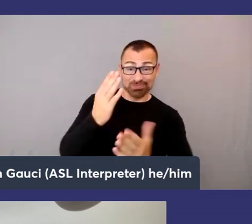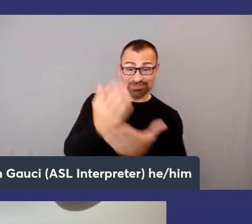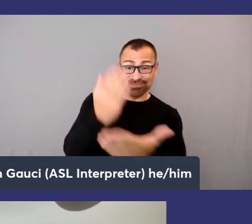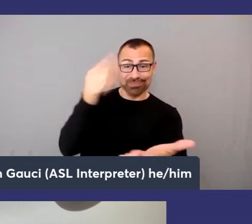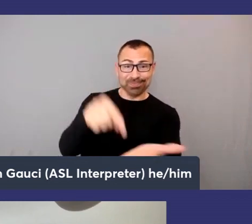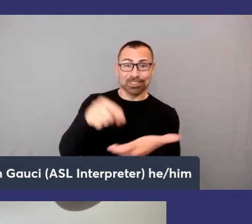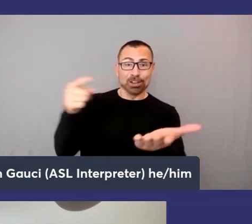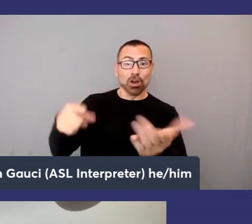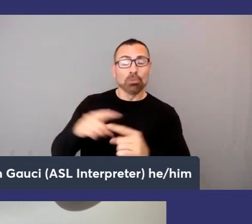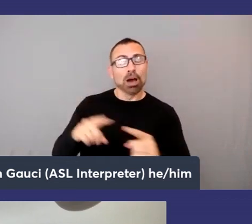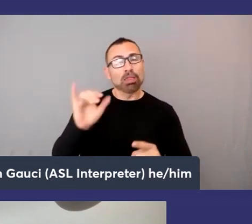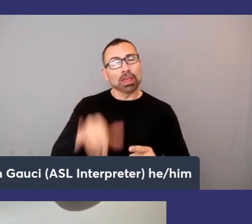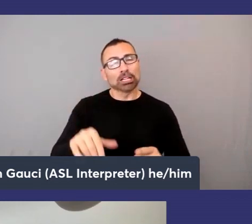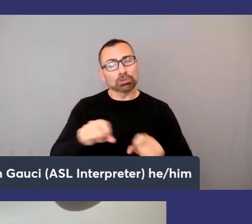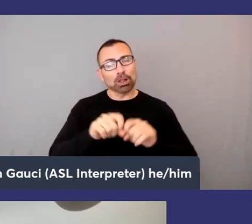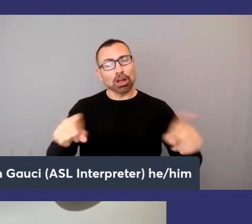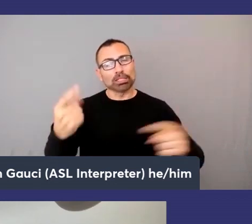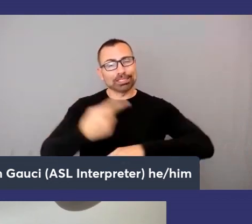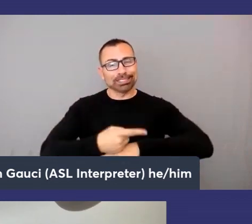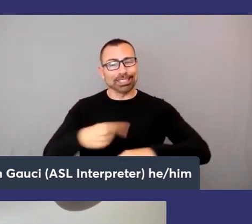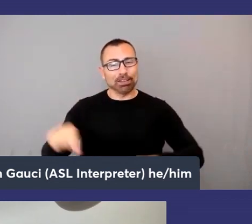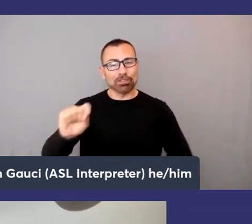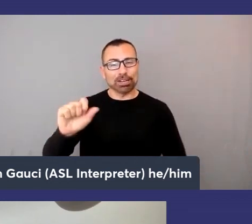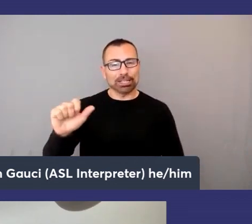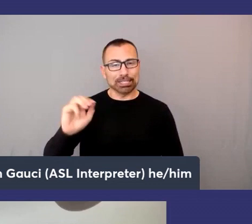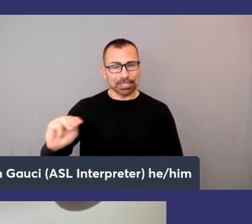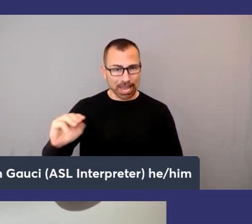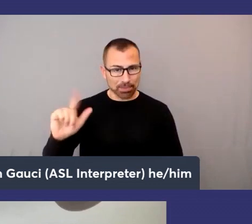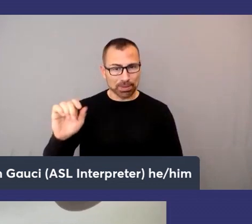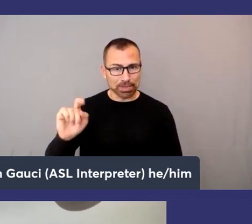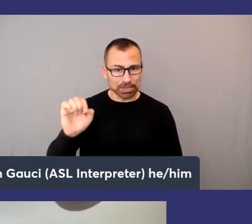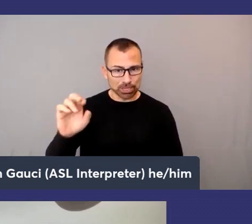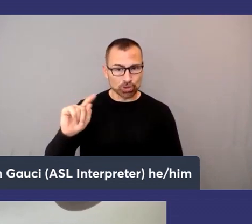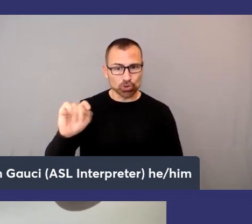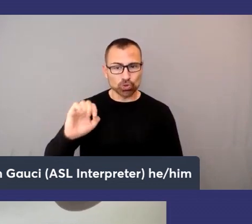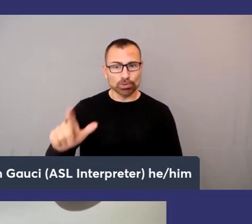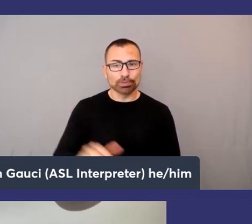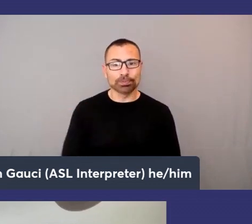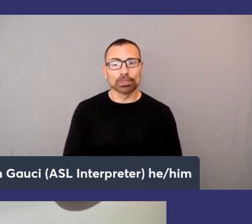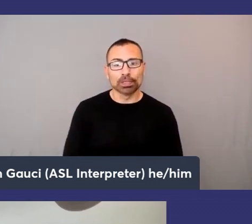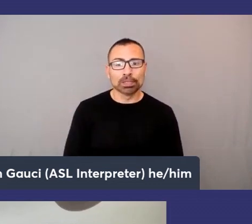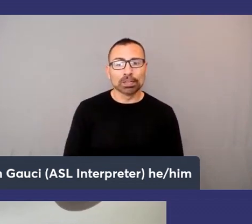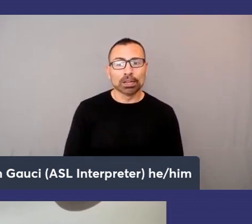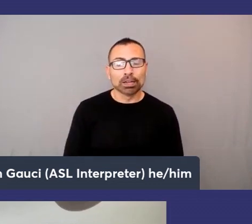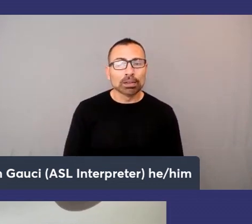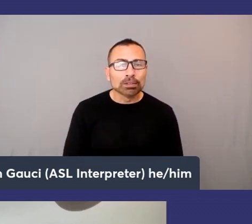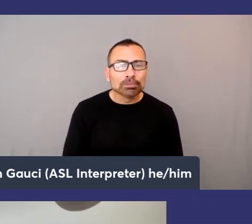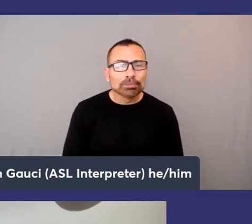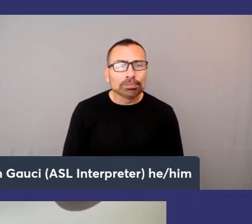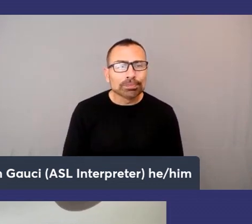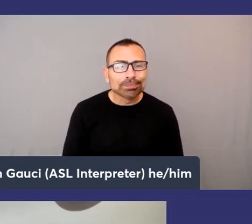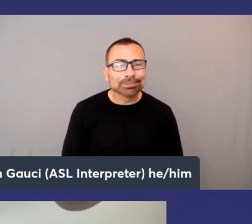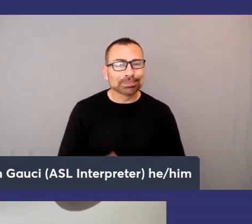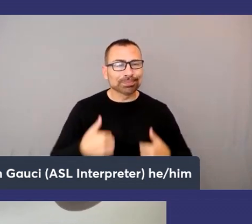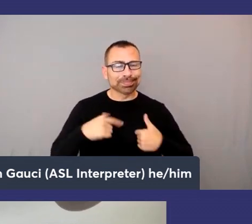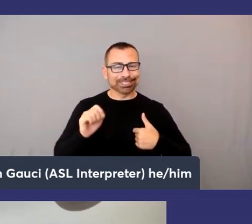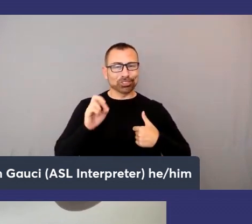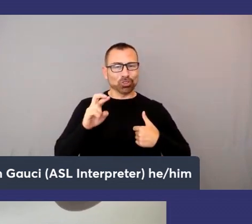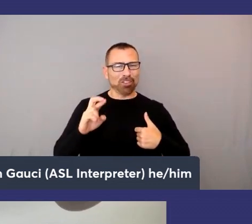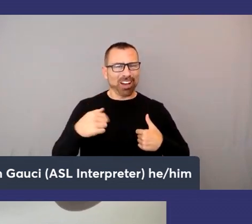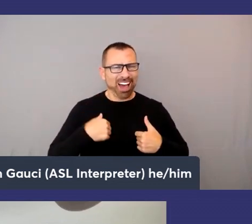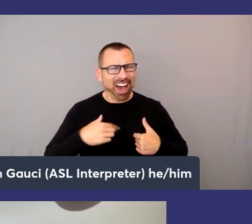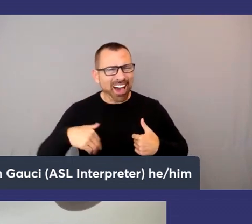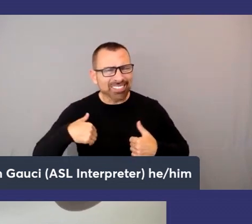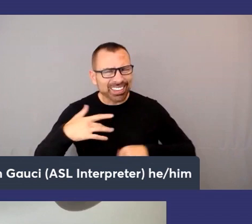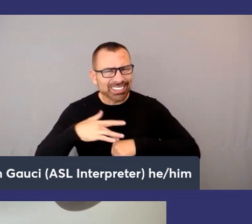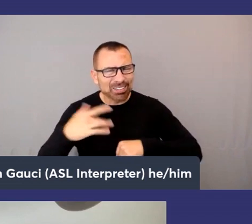the entire launch is about. So really excited to talk about that. Yes, so we're not launching the Linter tool. I haven't used it before, but I'm going to have to look at this thing,